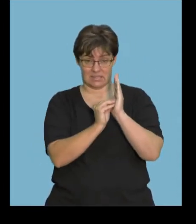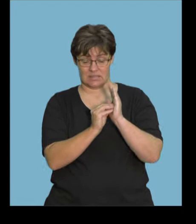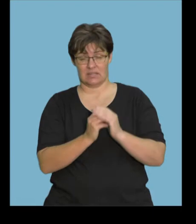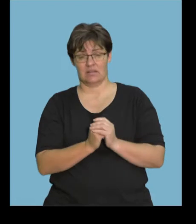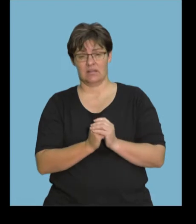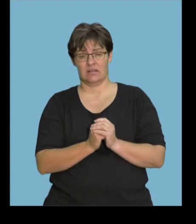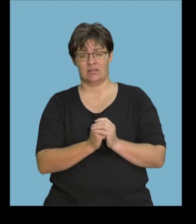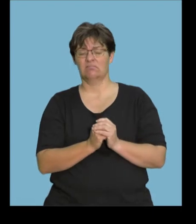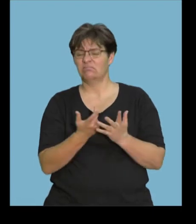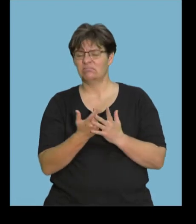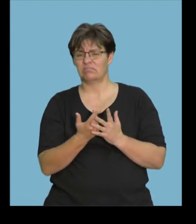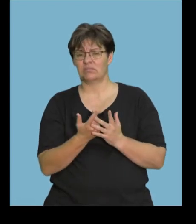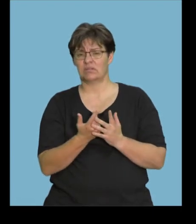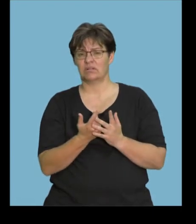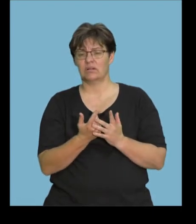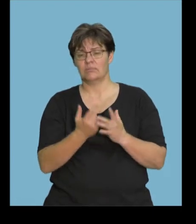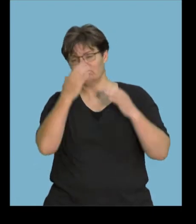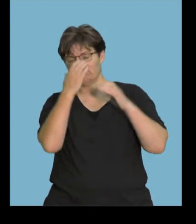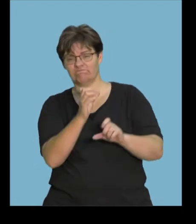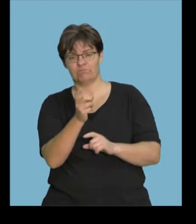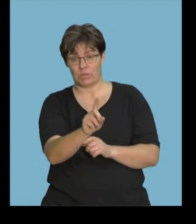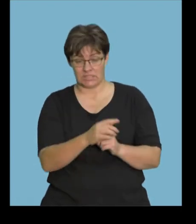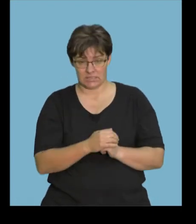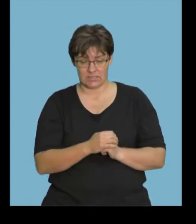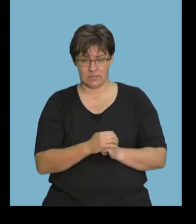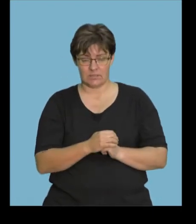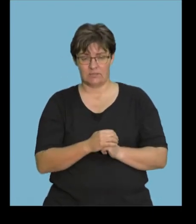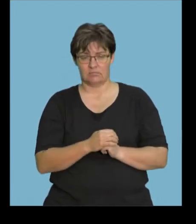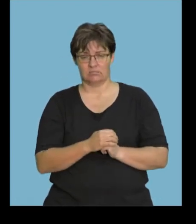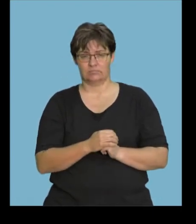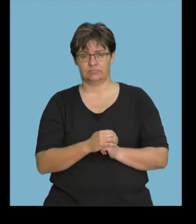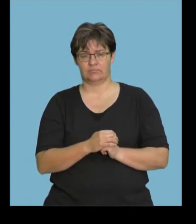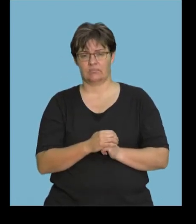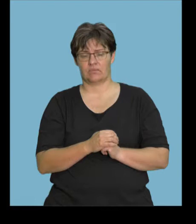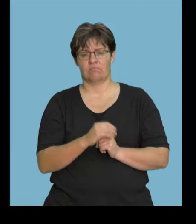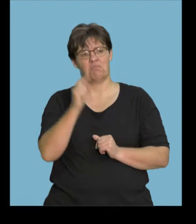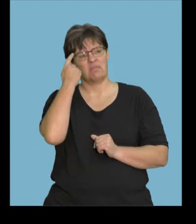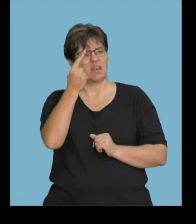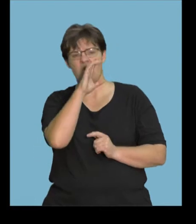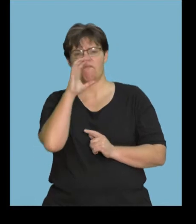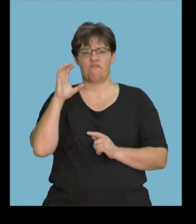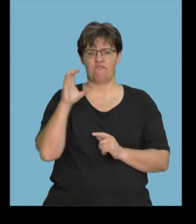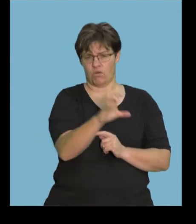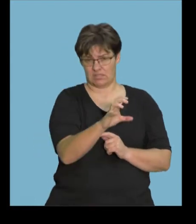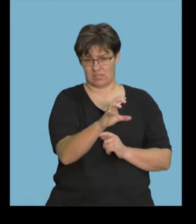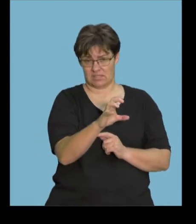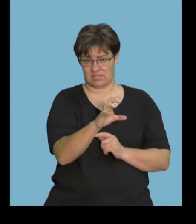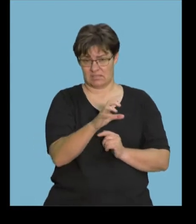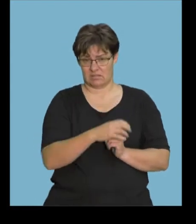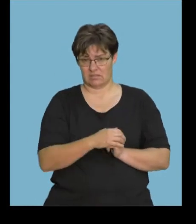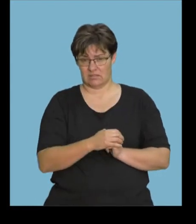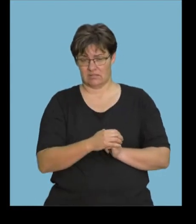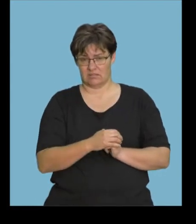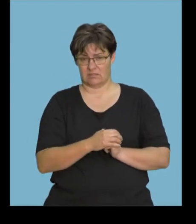also, maybe just to allude to it, we also want to think about in terms of forces. So today we're talking